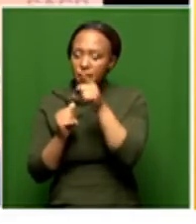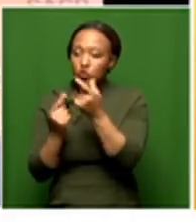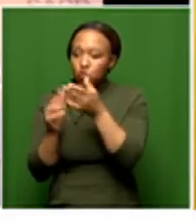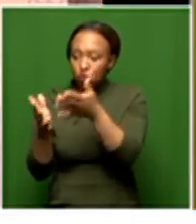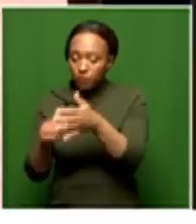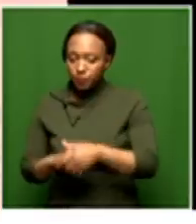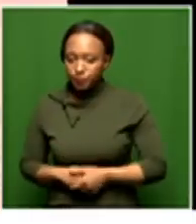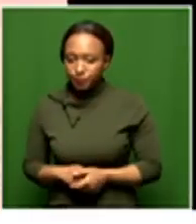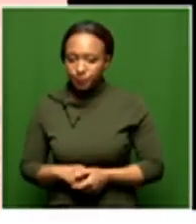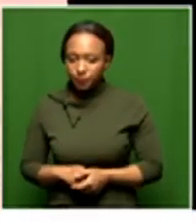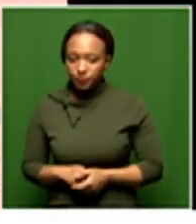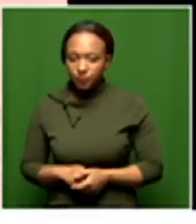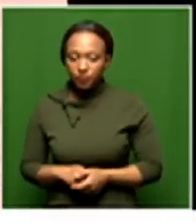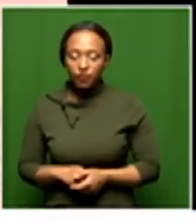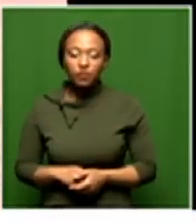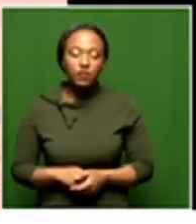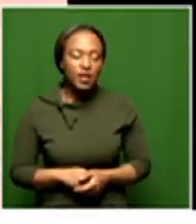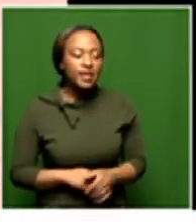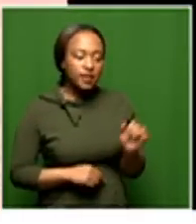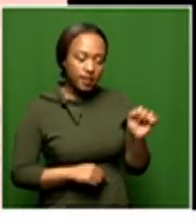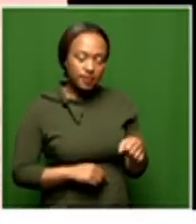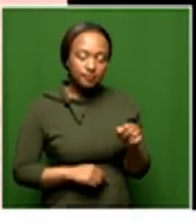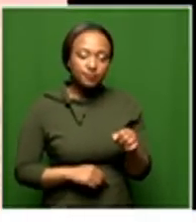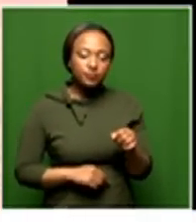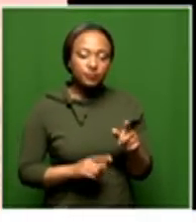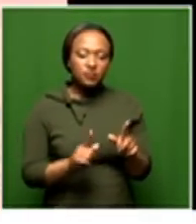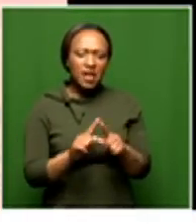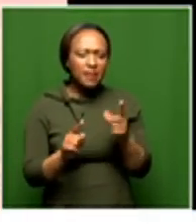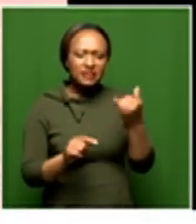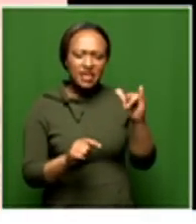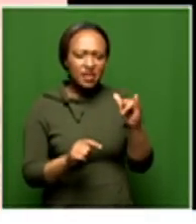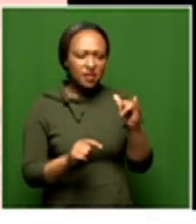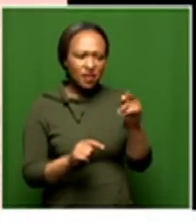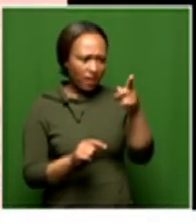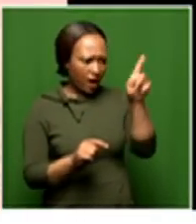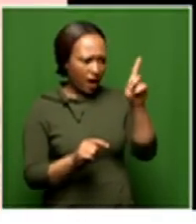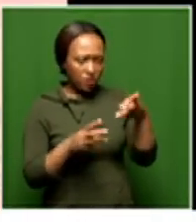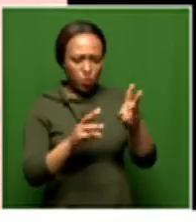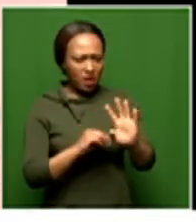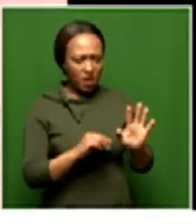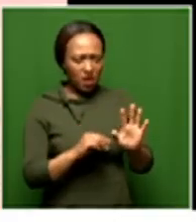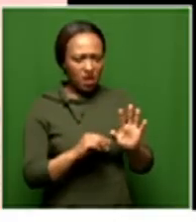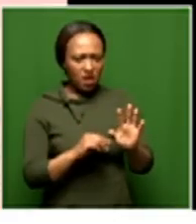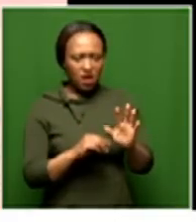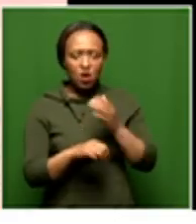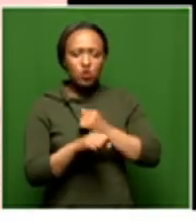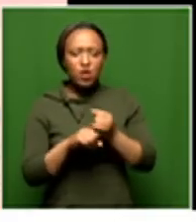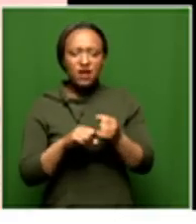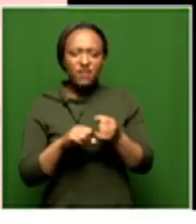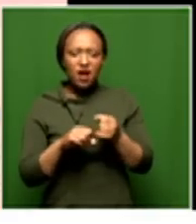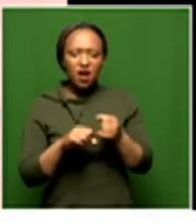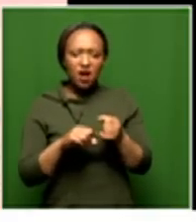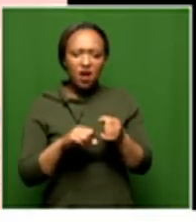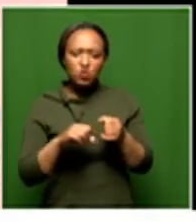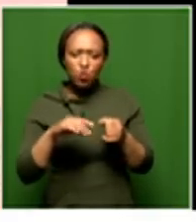Yeah, but we think still that is not a right approach, that you don't actually cut your toes to spite your